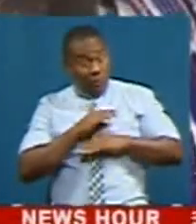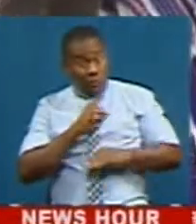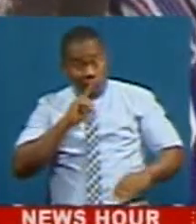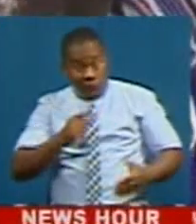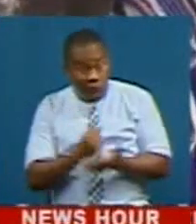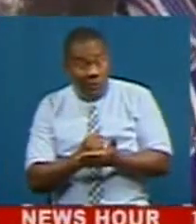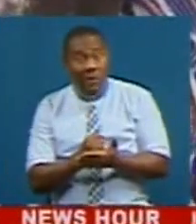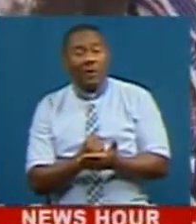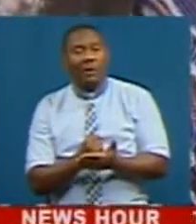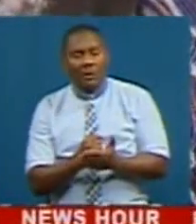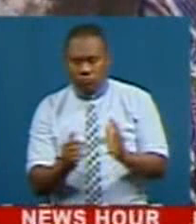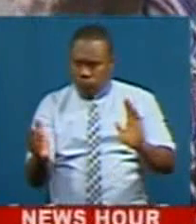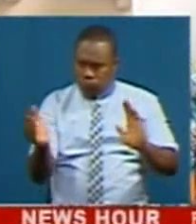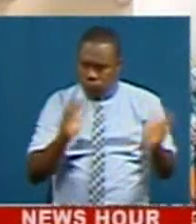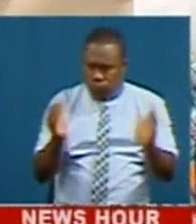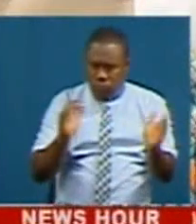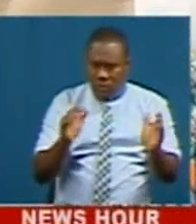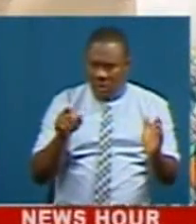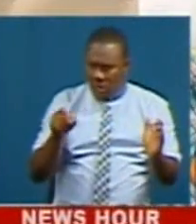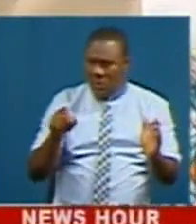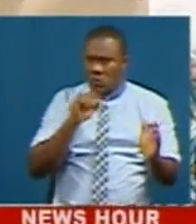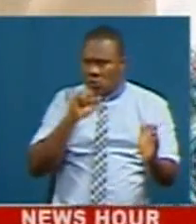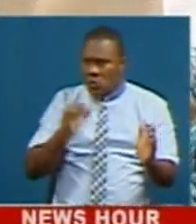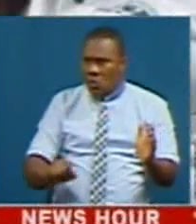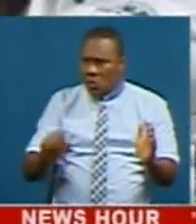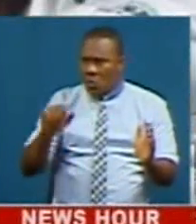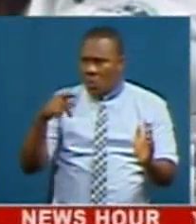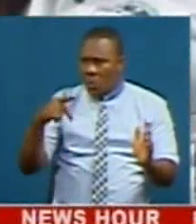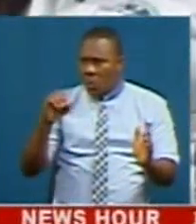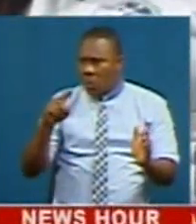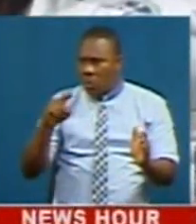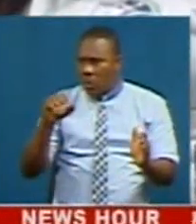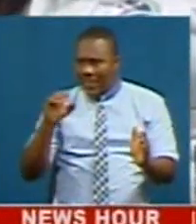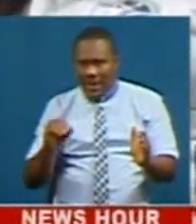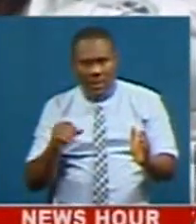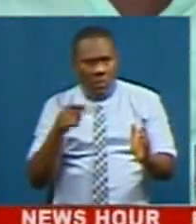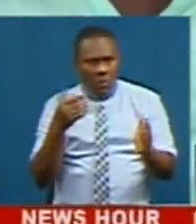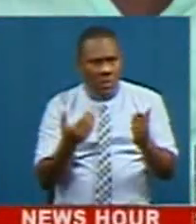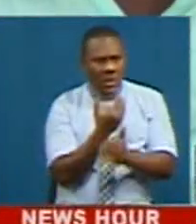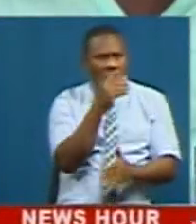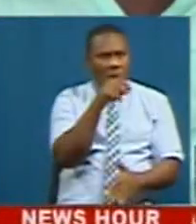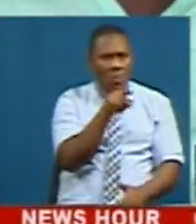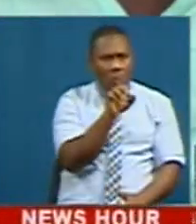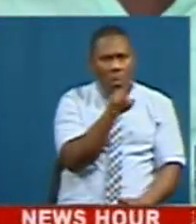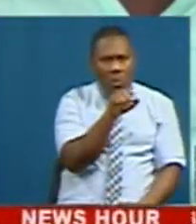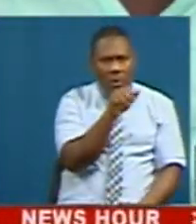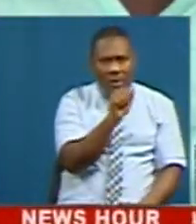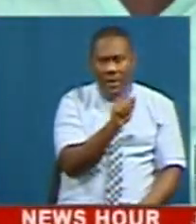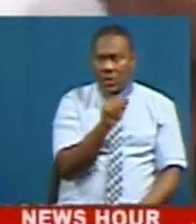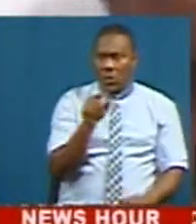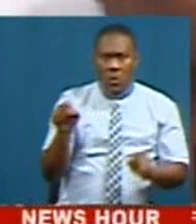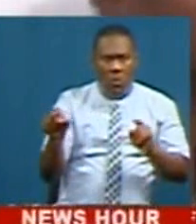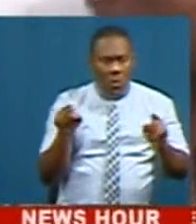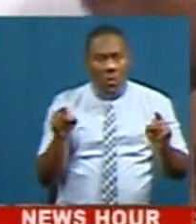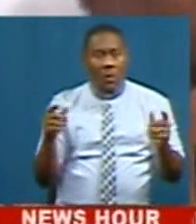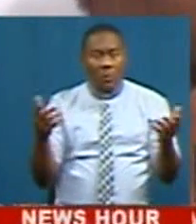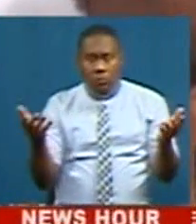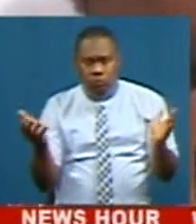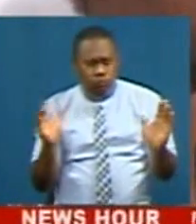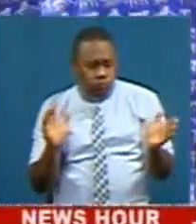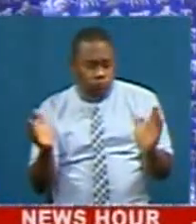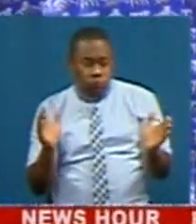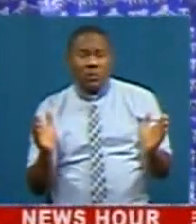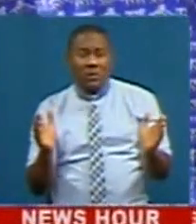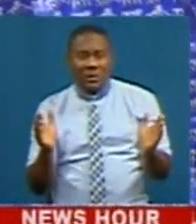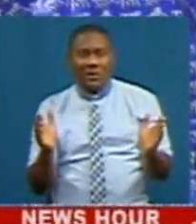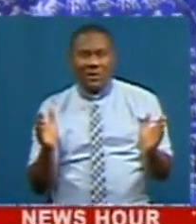qualities to those already in production. The chairman of the committee is Mr. Seth Oseyakoto, who is also the Director of Crops